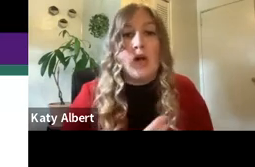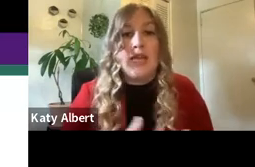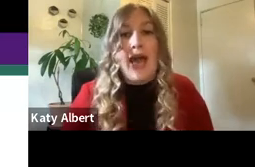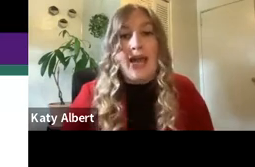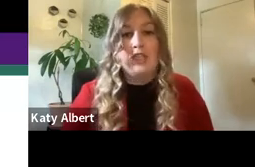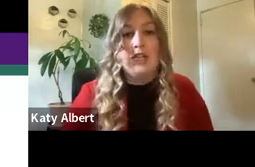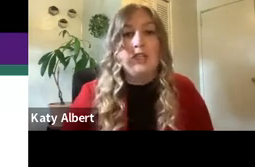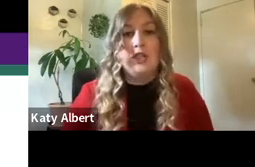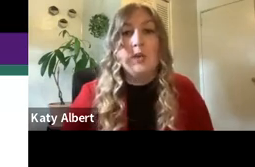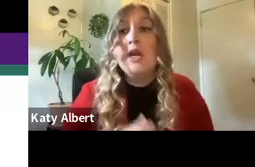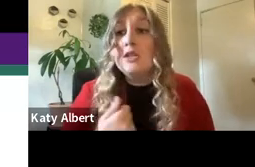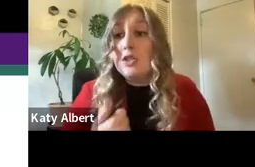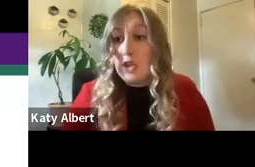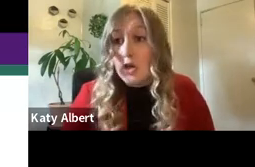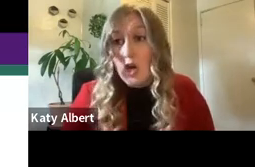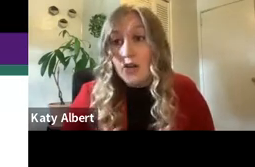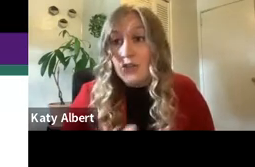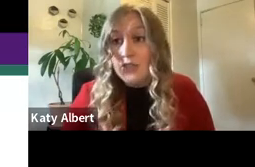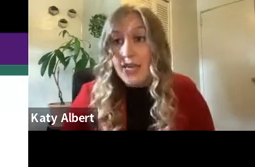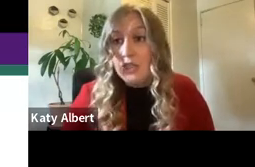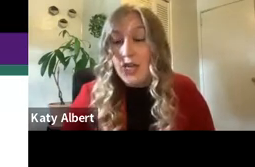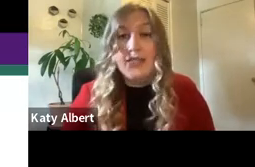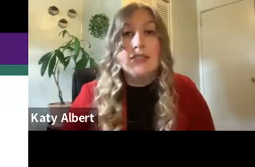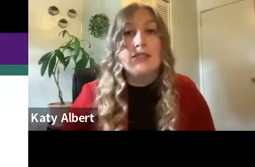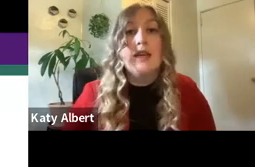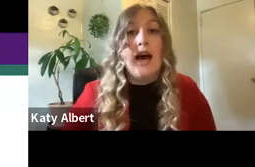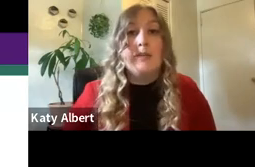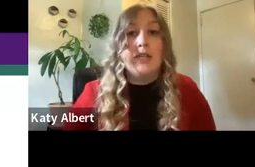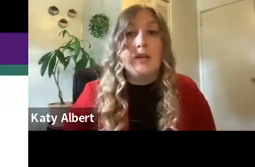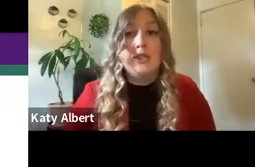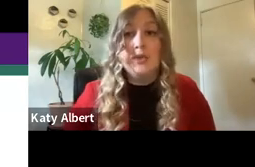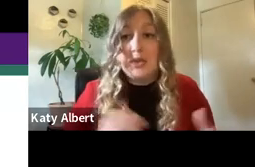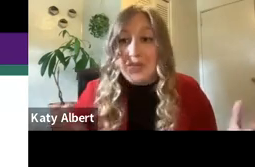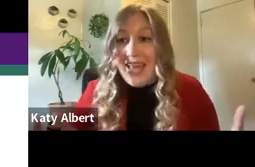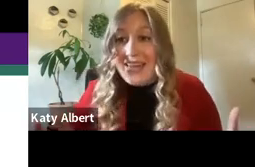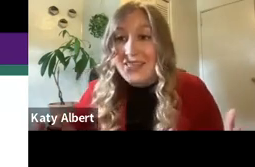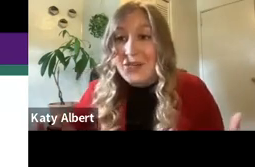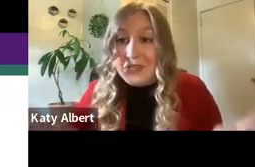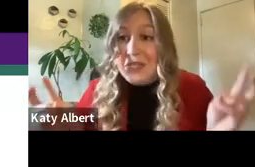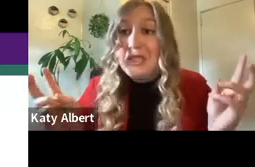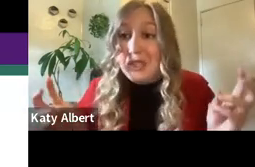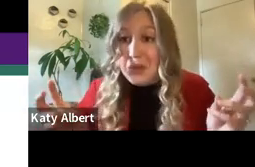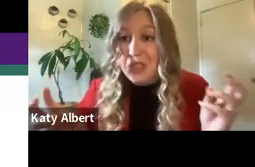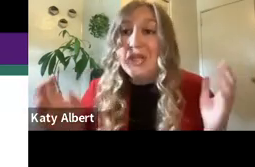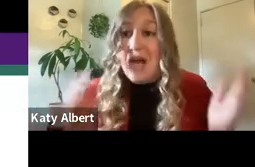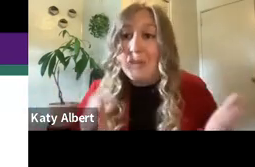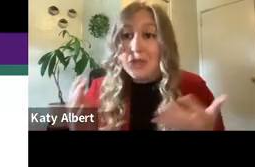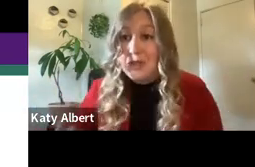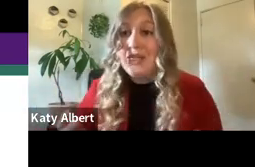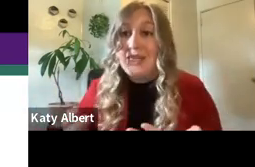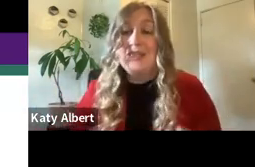those call to action to start conversations, to create those